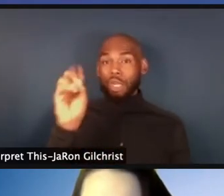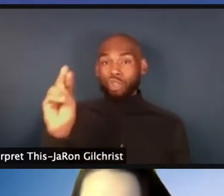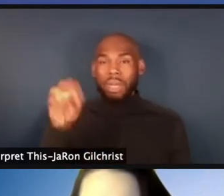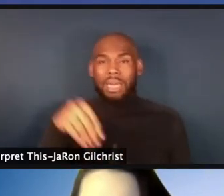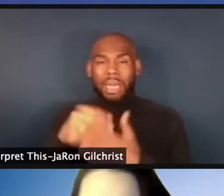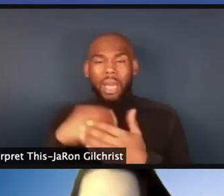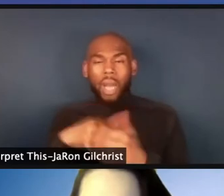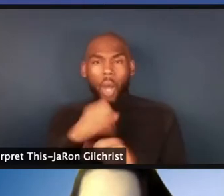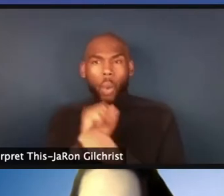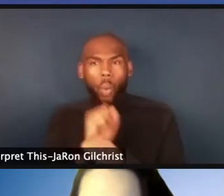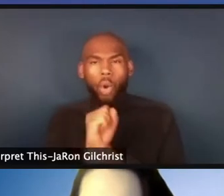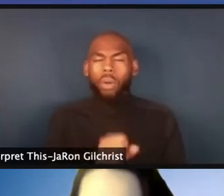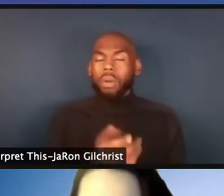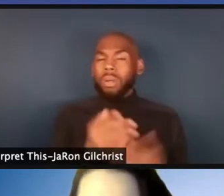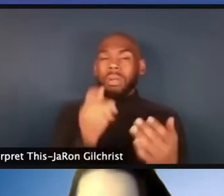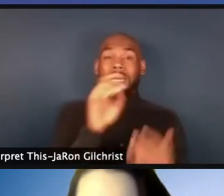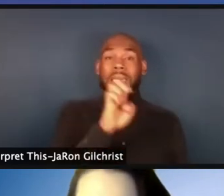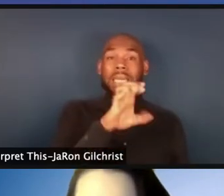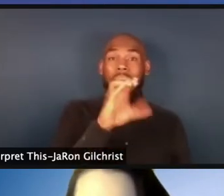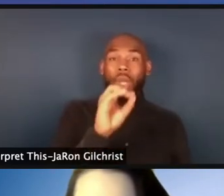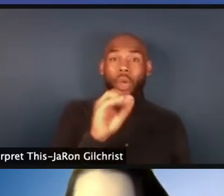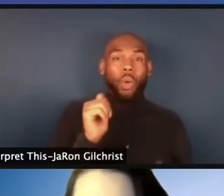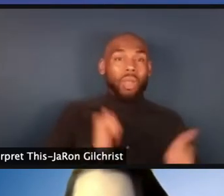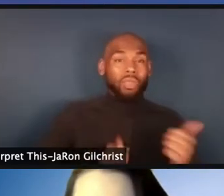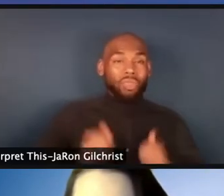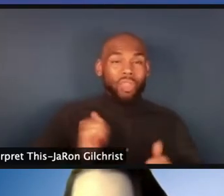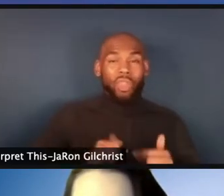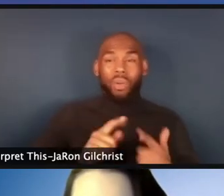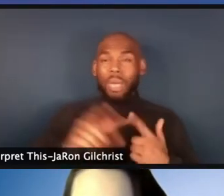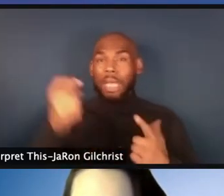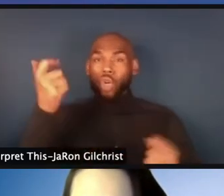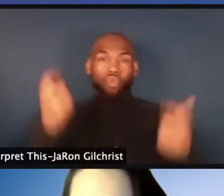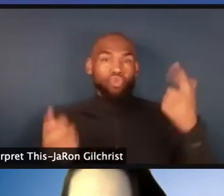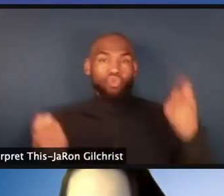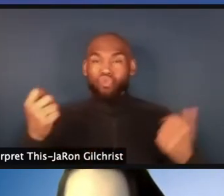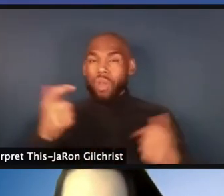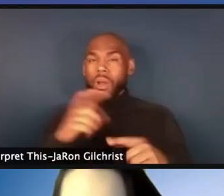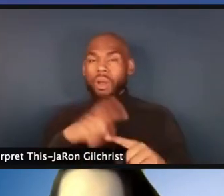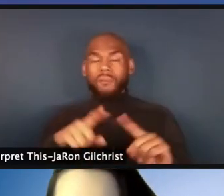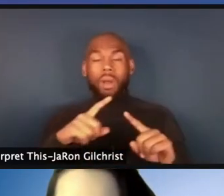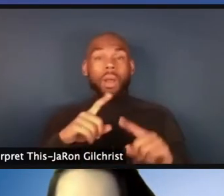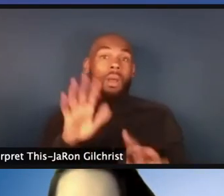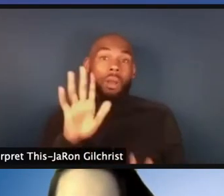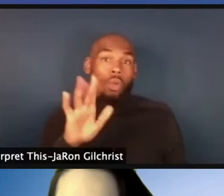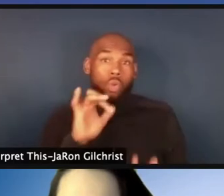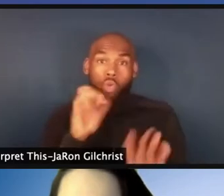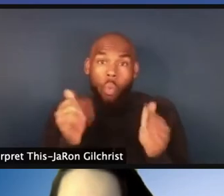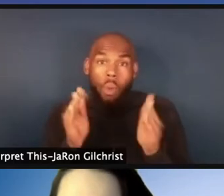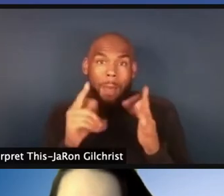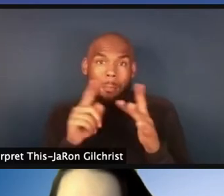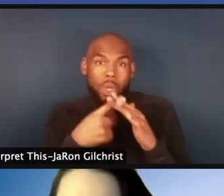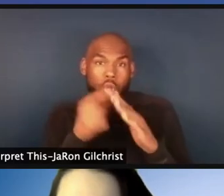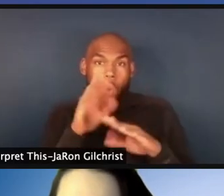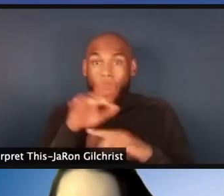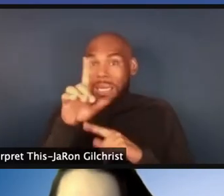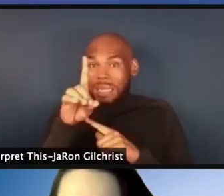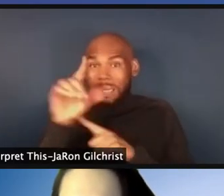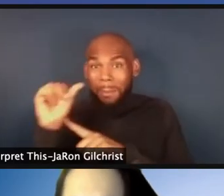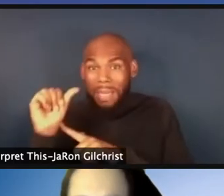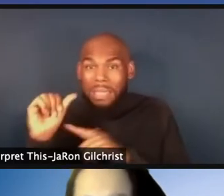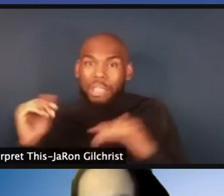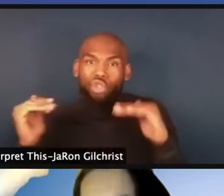eco-theater, getting rid of all your straws, which don't get me started on the disability justice aspect of that, anyway, is not enough and nor will